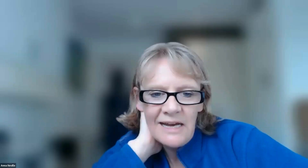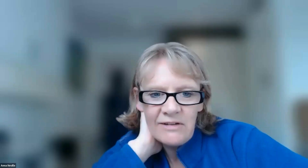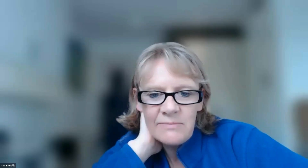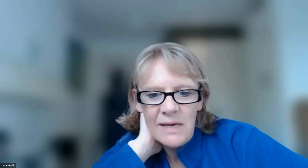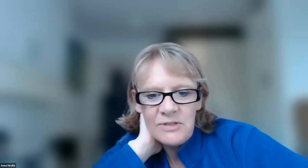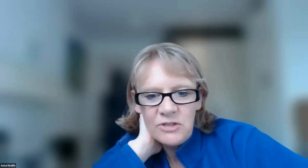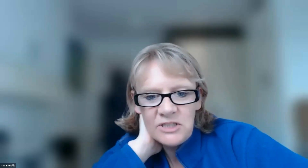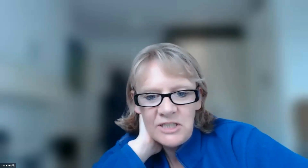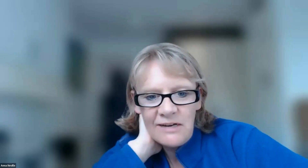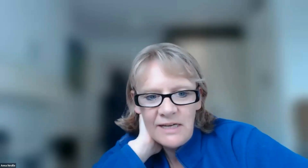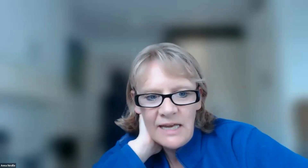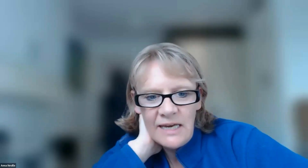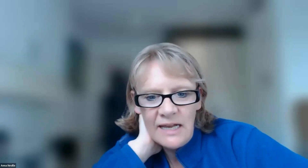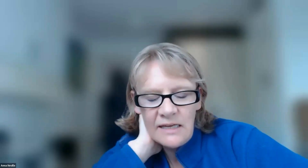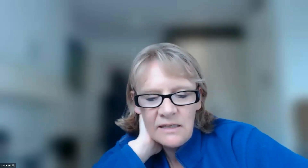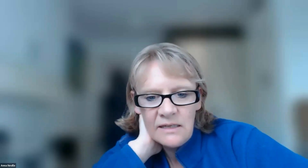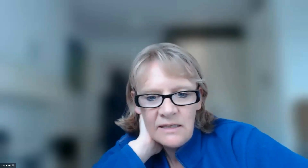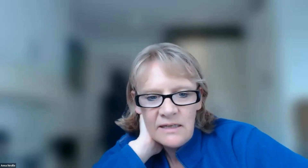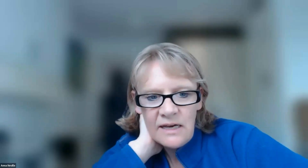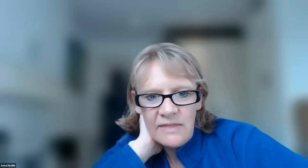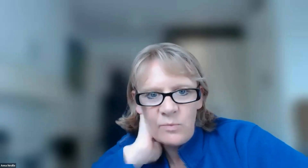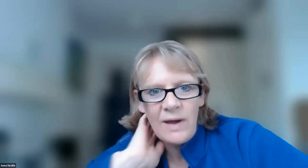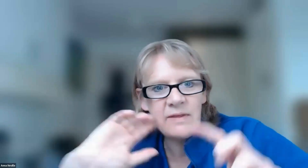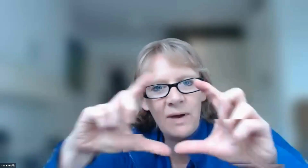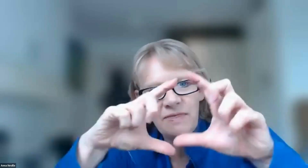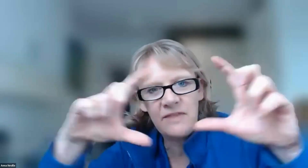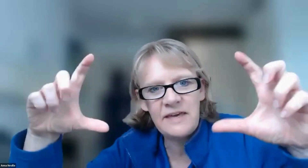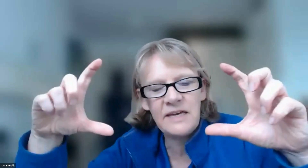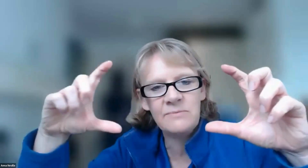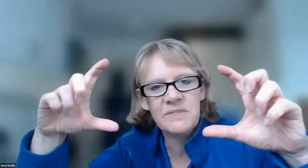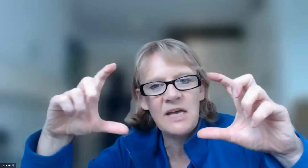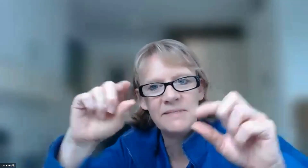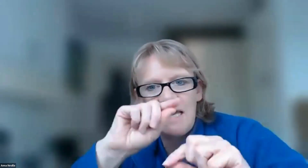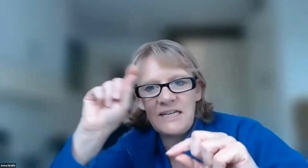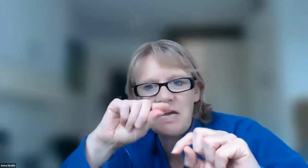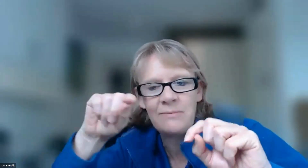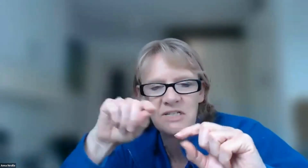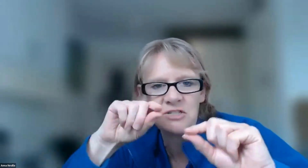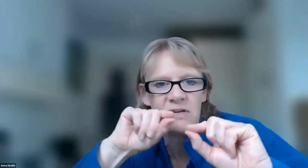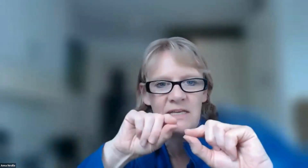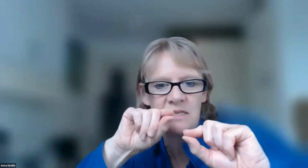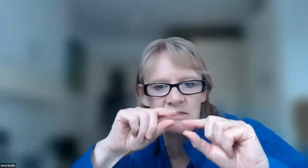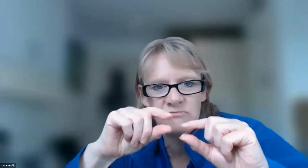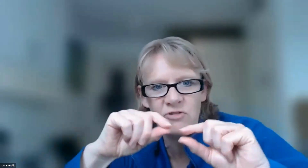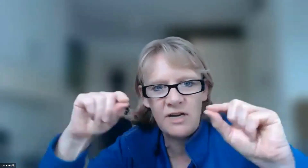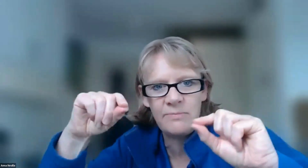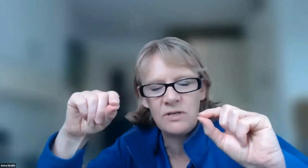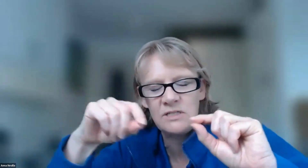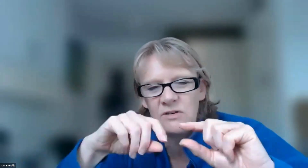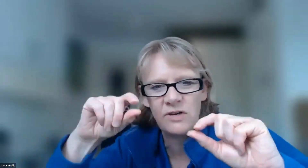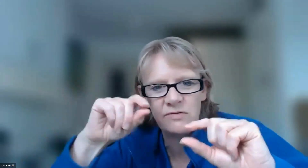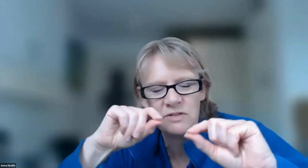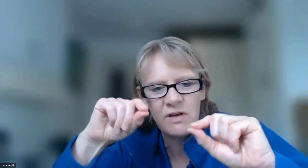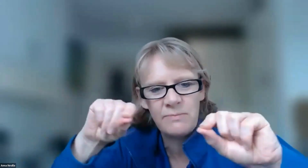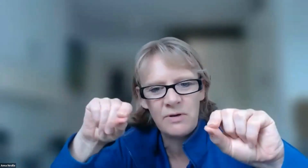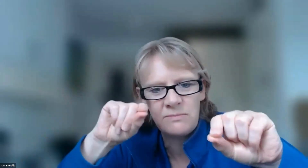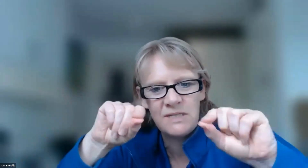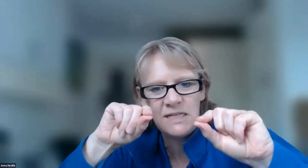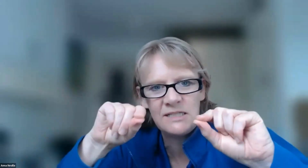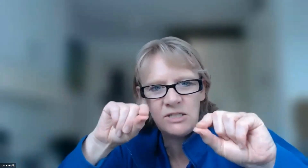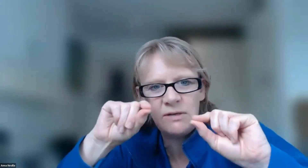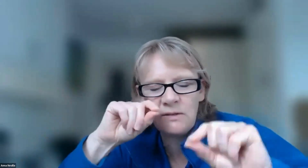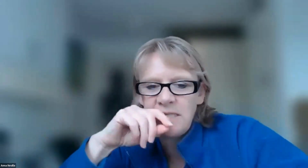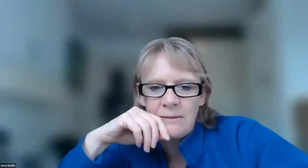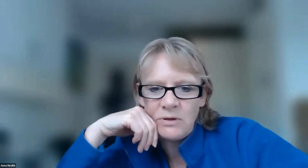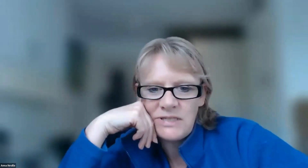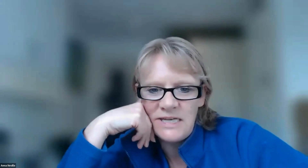stop sharing, then maybe try and share again, Helen. And then when the thing comes up saying share my screen, there's right at the bottom, it's not very obvious, right at the bottom, there's